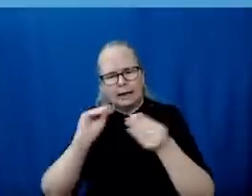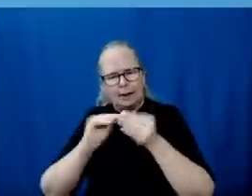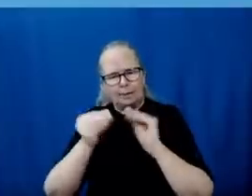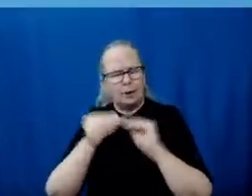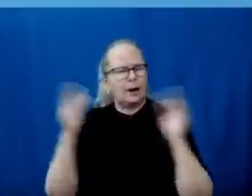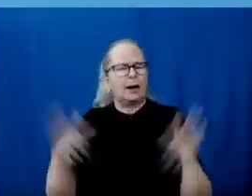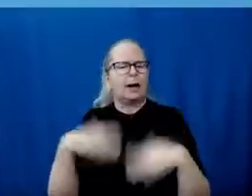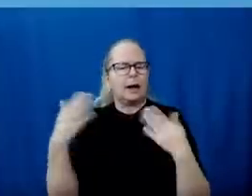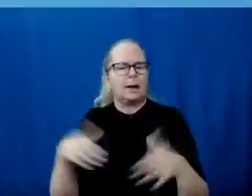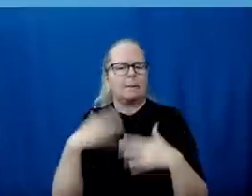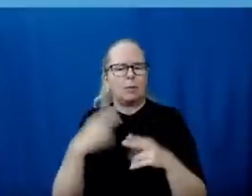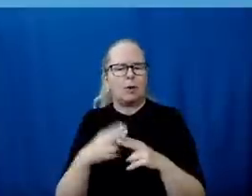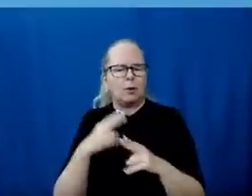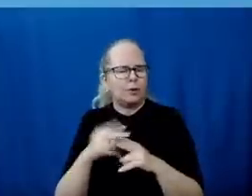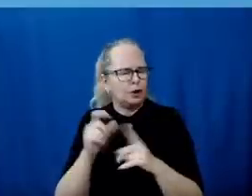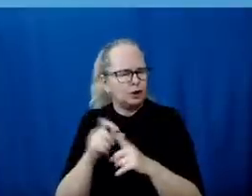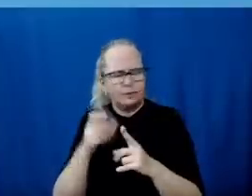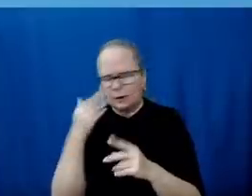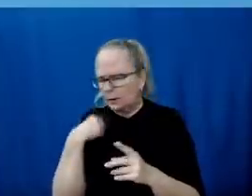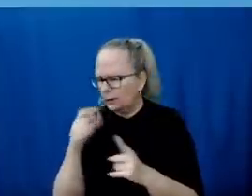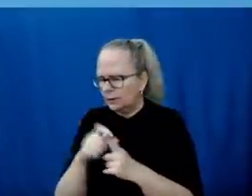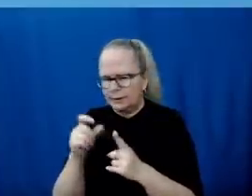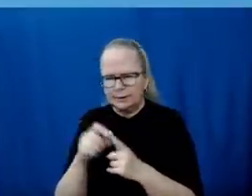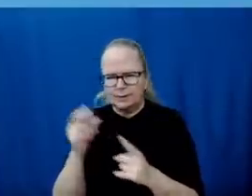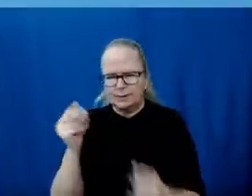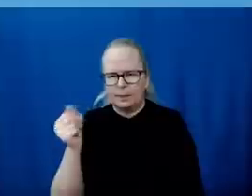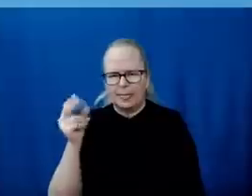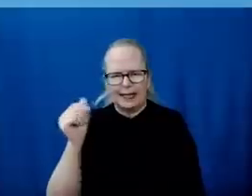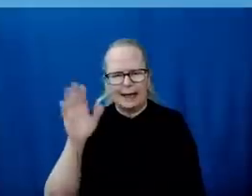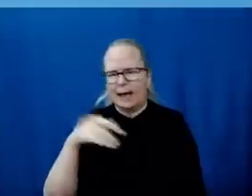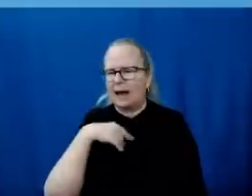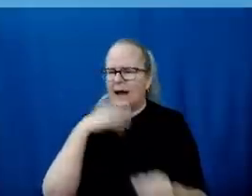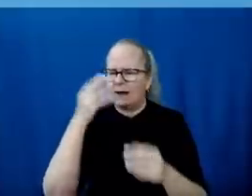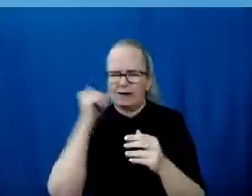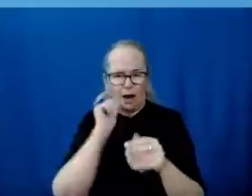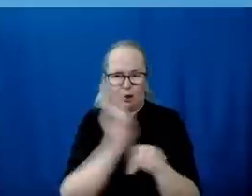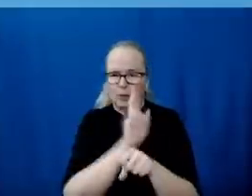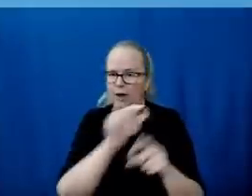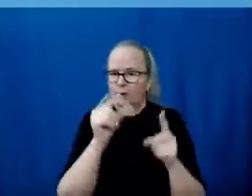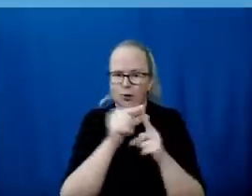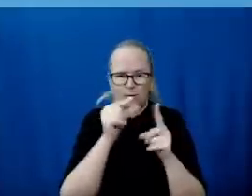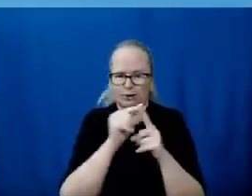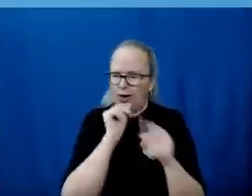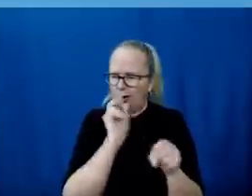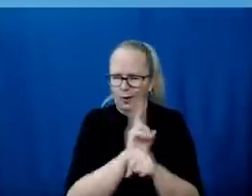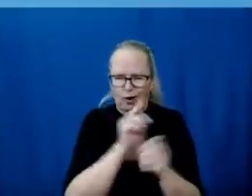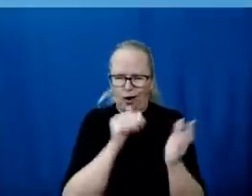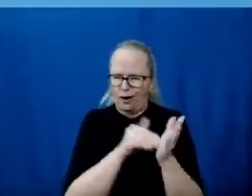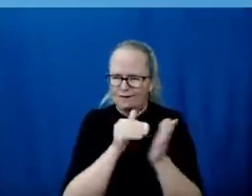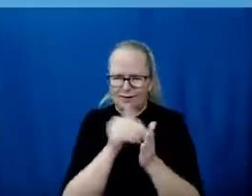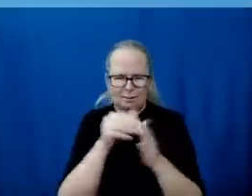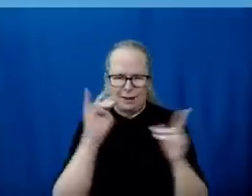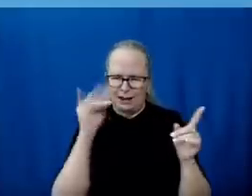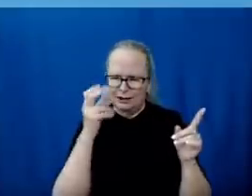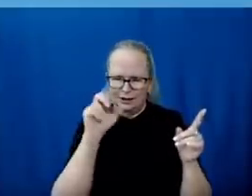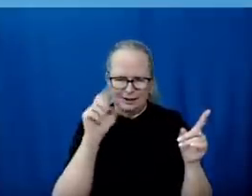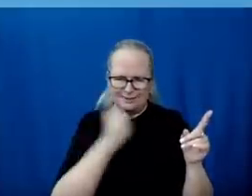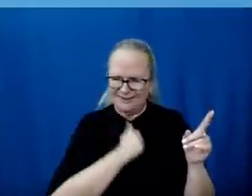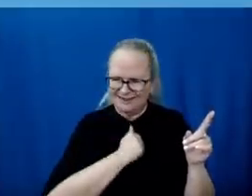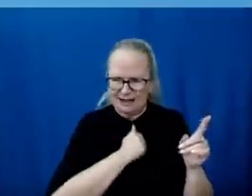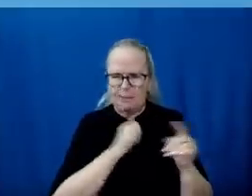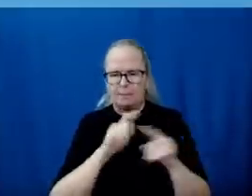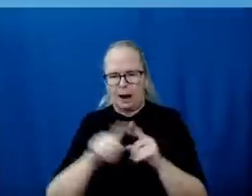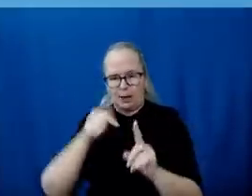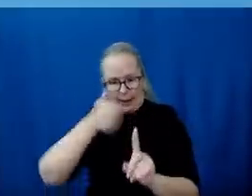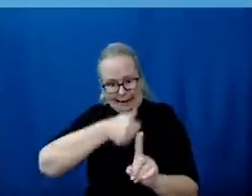You know, how you what's the term? I don't use these terms much, Michael. They're what